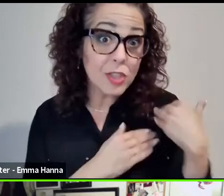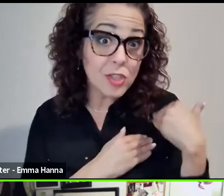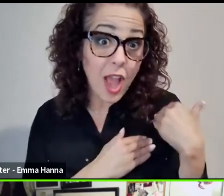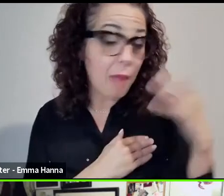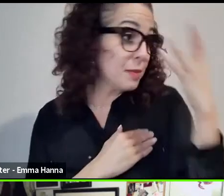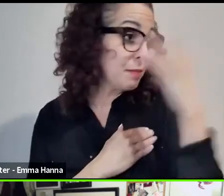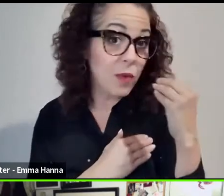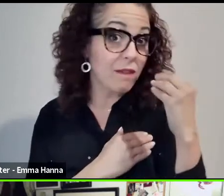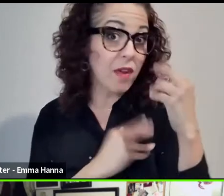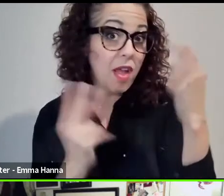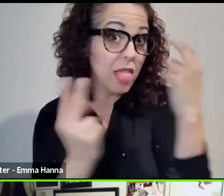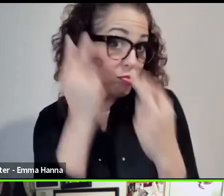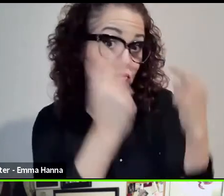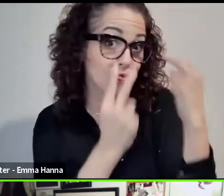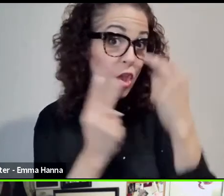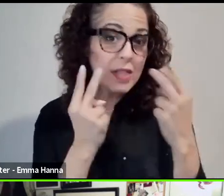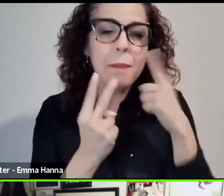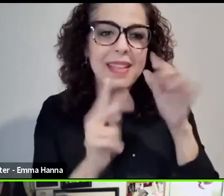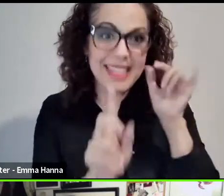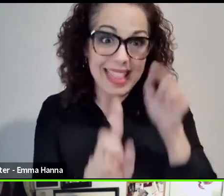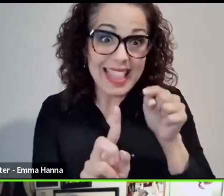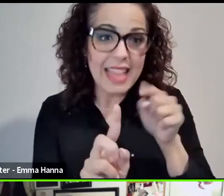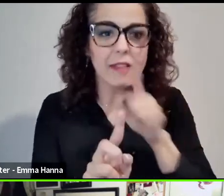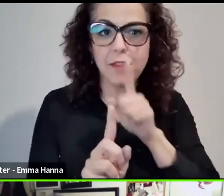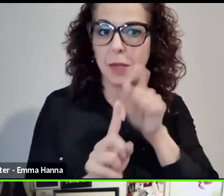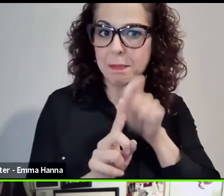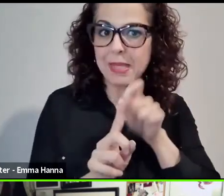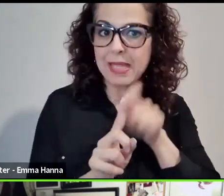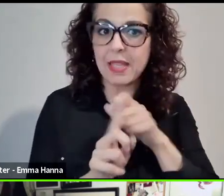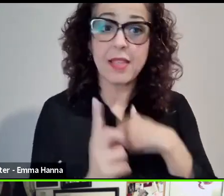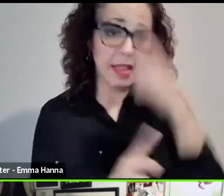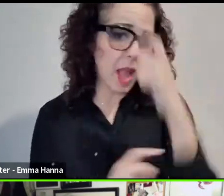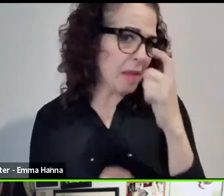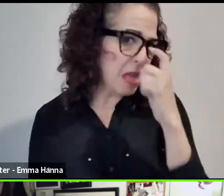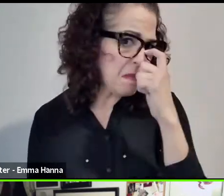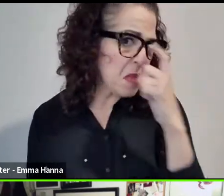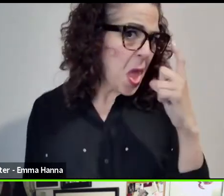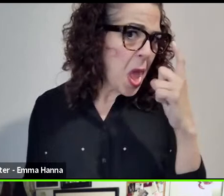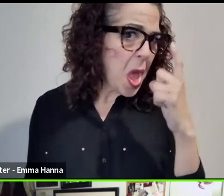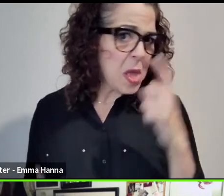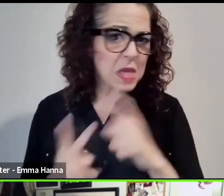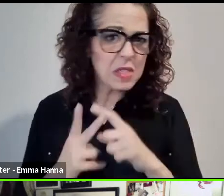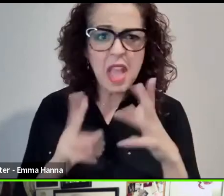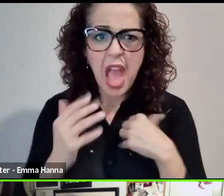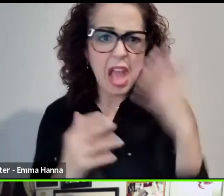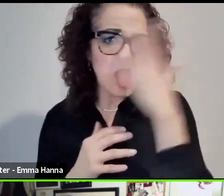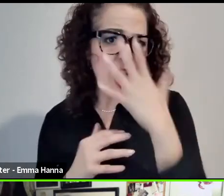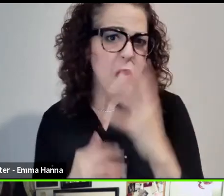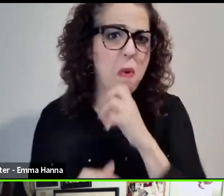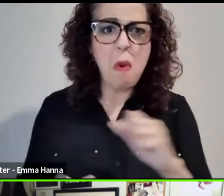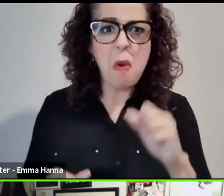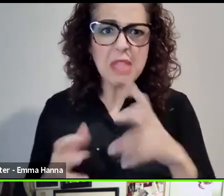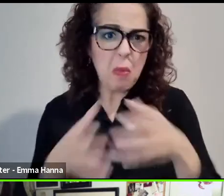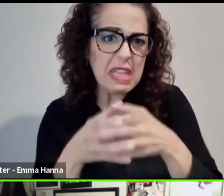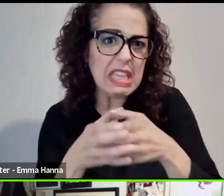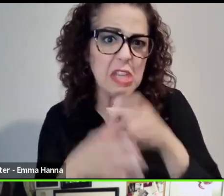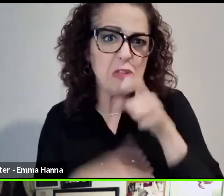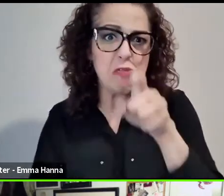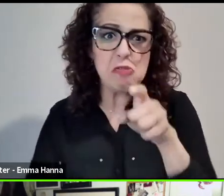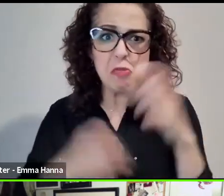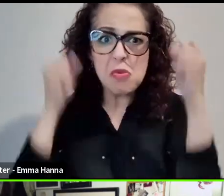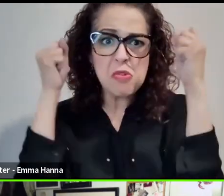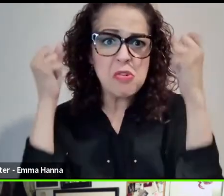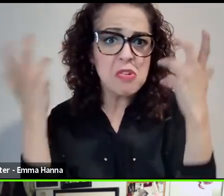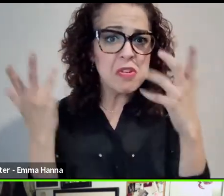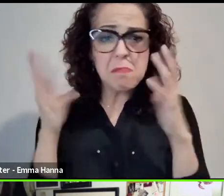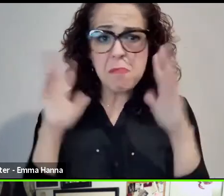looked at. And because of that, they're incredibly picky and they think I made their nose too big and they think I made them look old and they want to kill me. And they, you know,